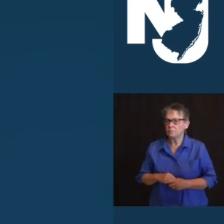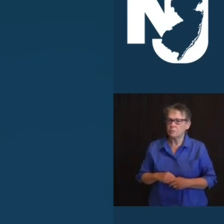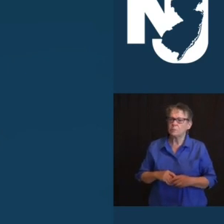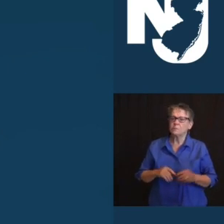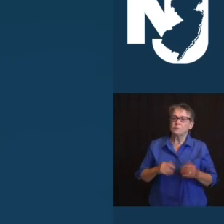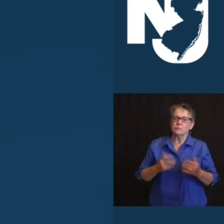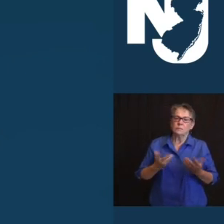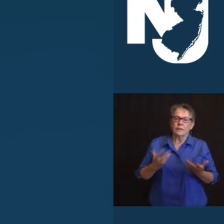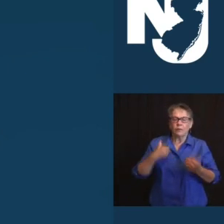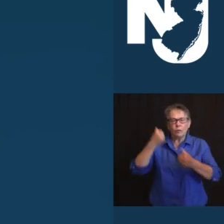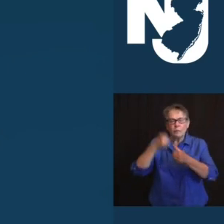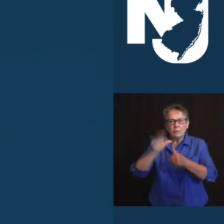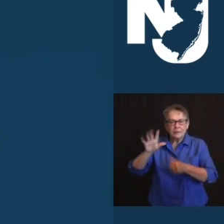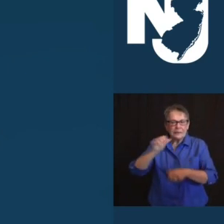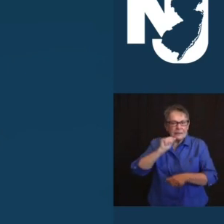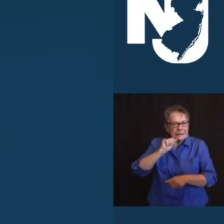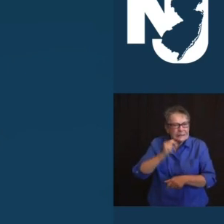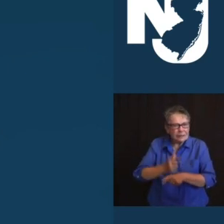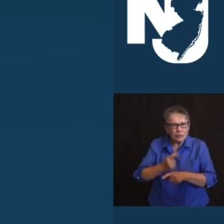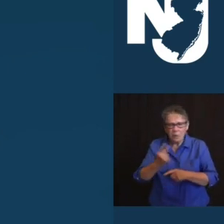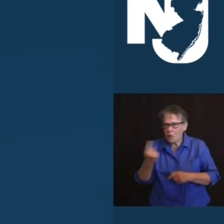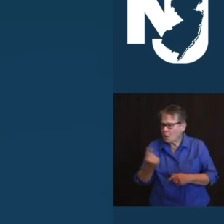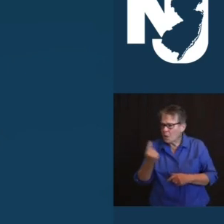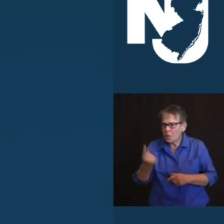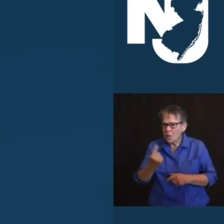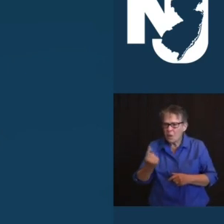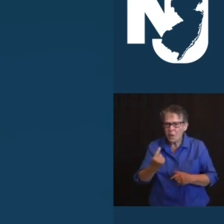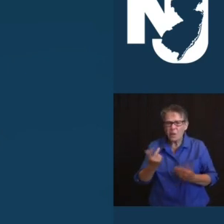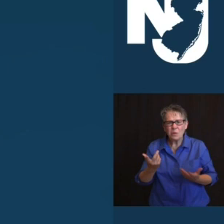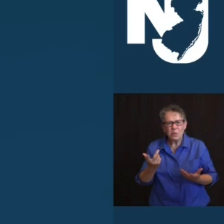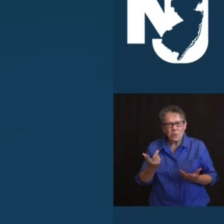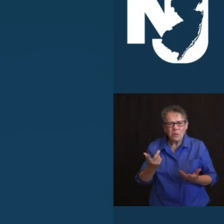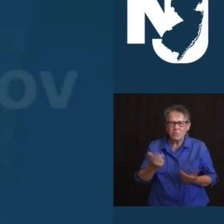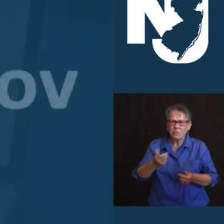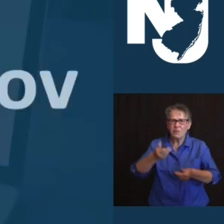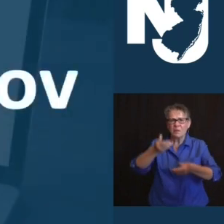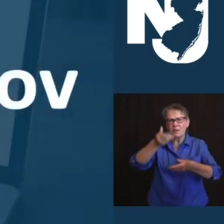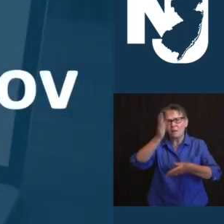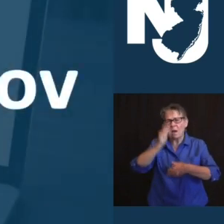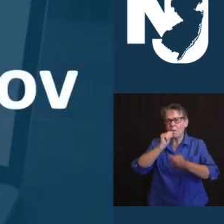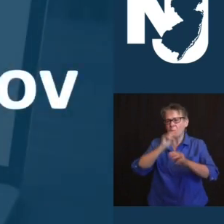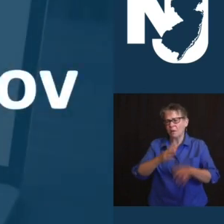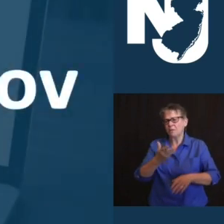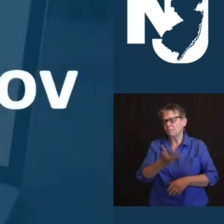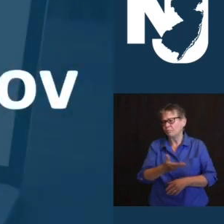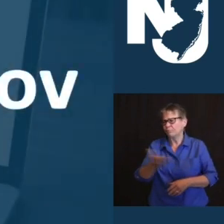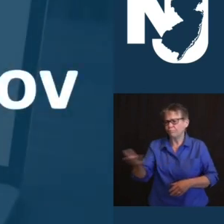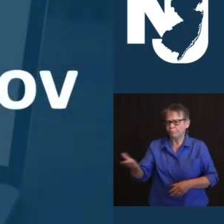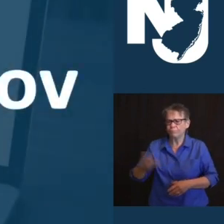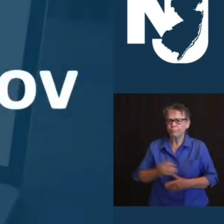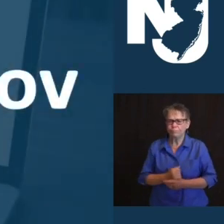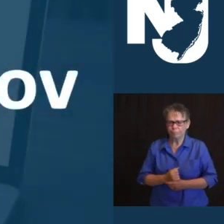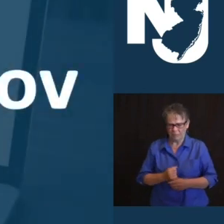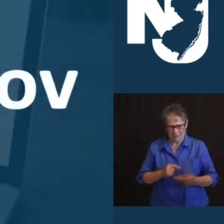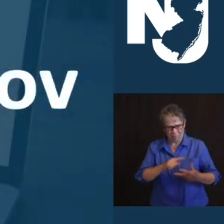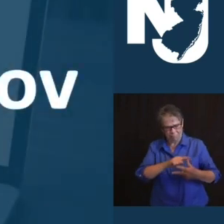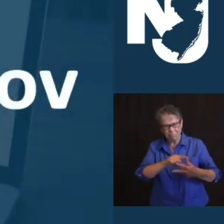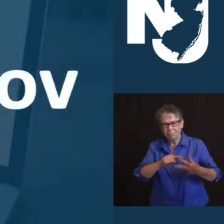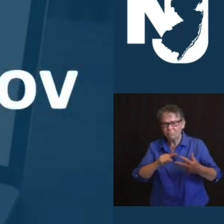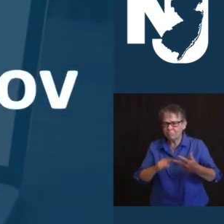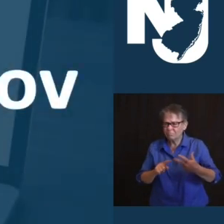thoughts as well, and may God bless and watch over them both. 3 more members of our New Jersey family